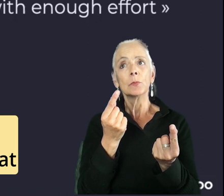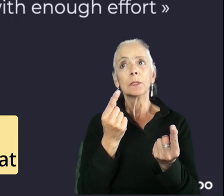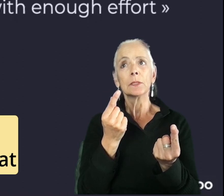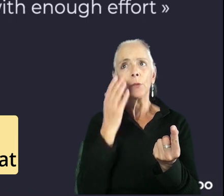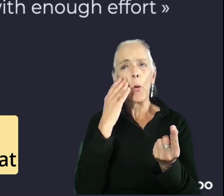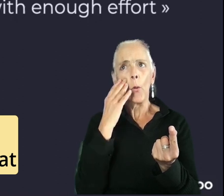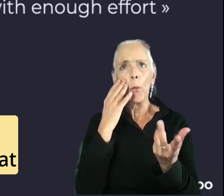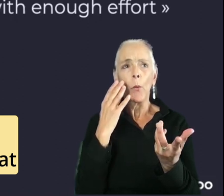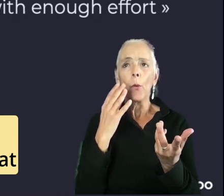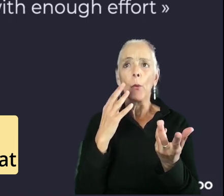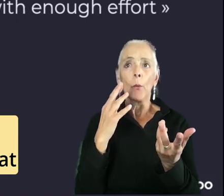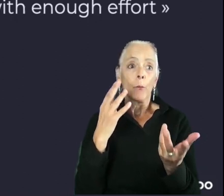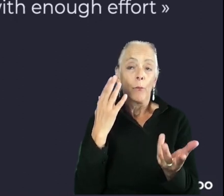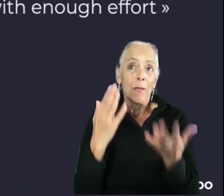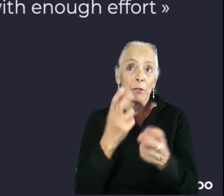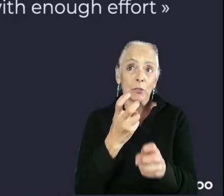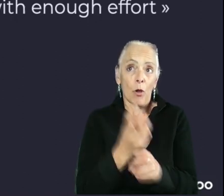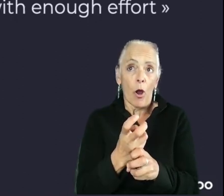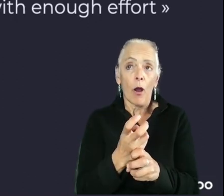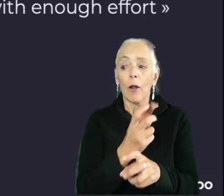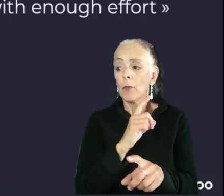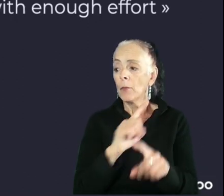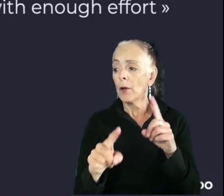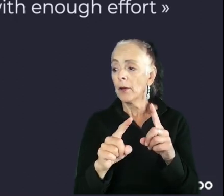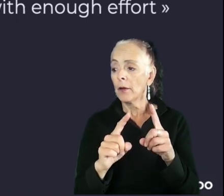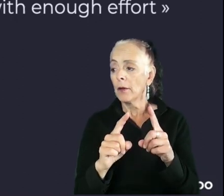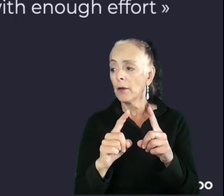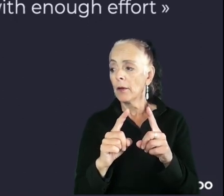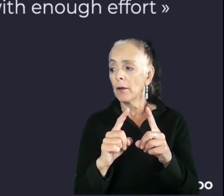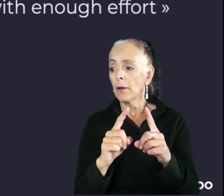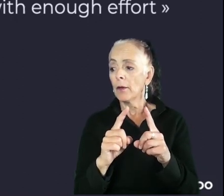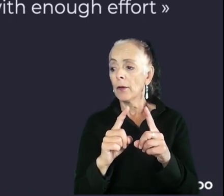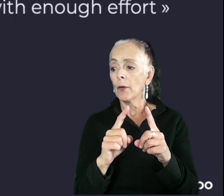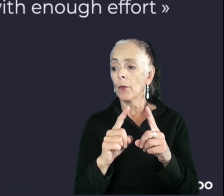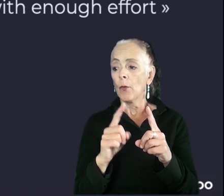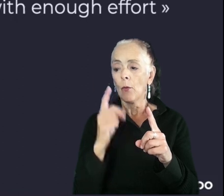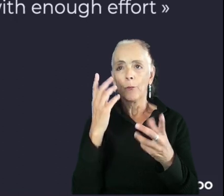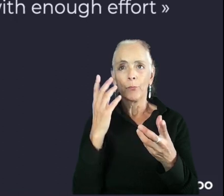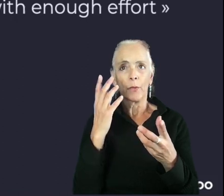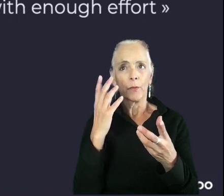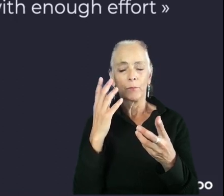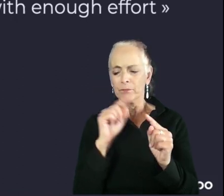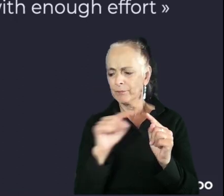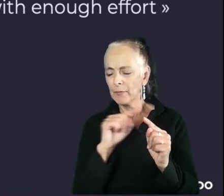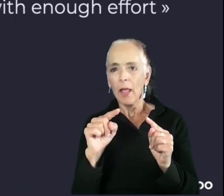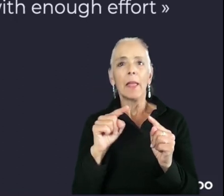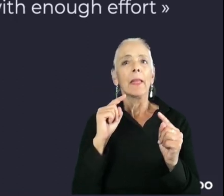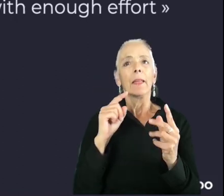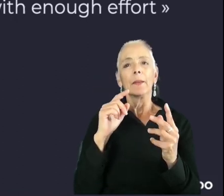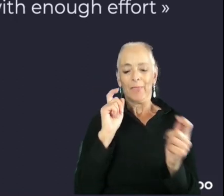And sometimes you actually understand what it was after it was solved, which is why playtesting on a regular basis, iterating and